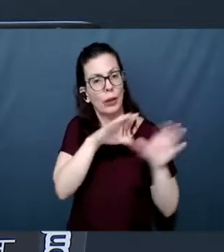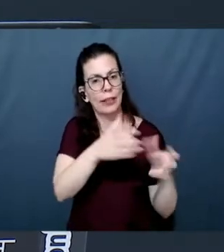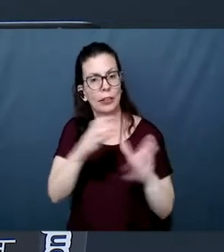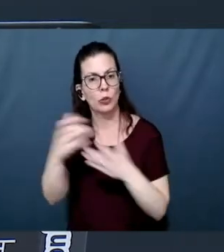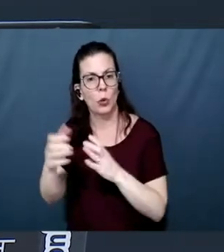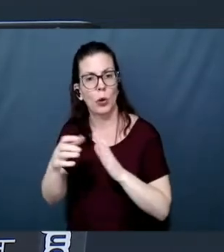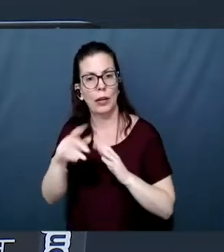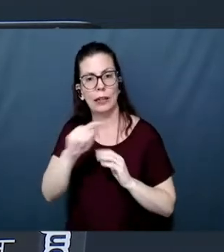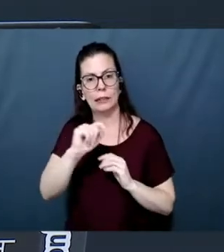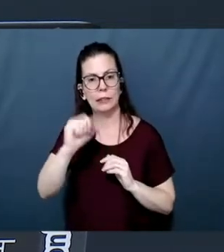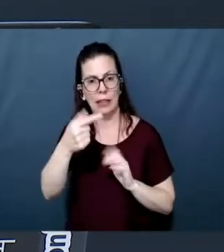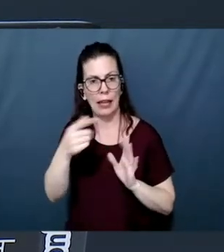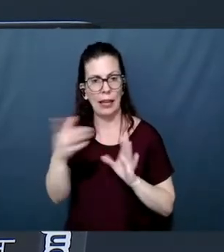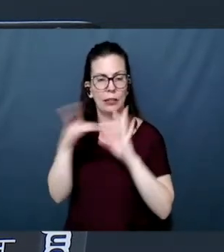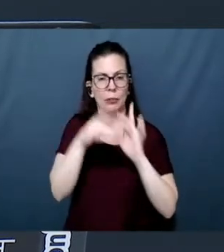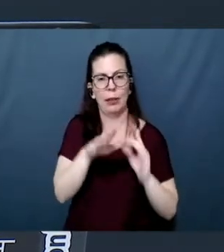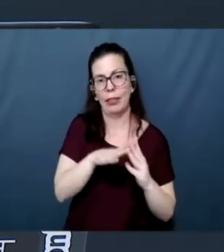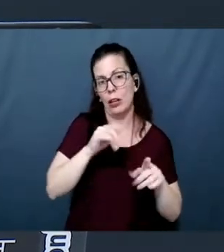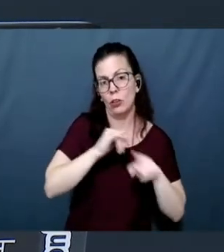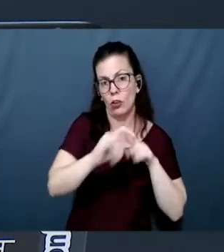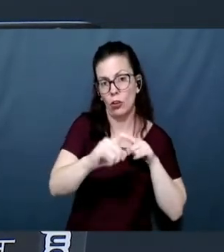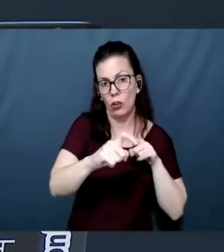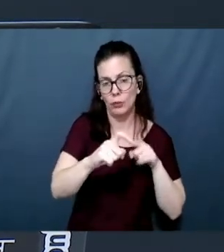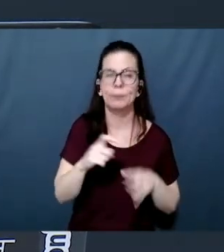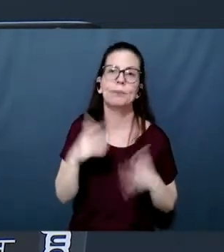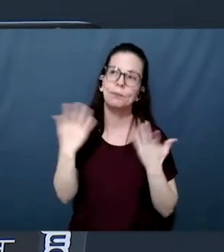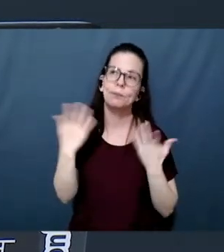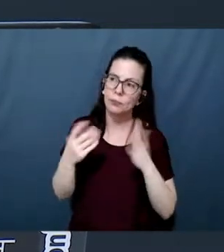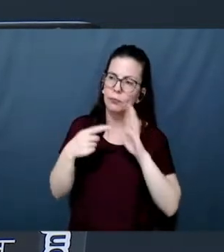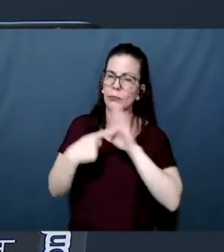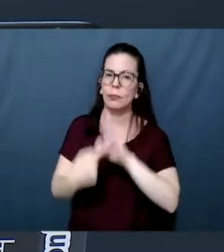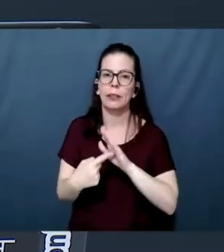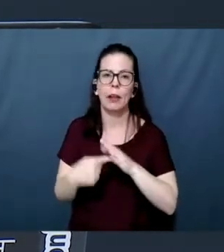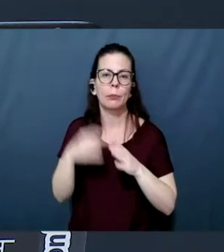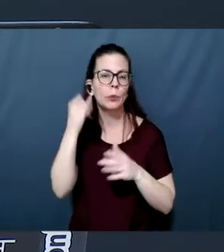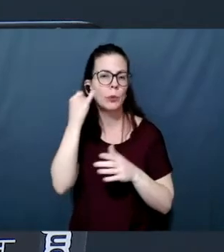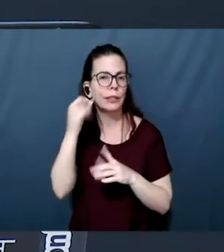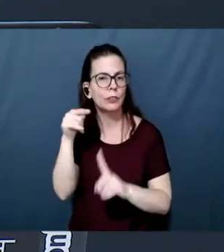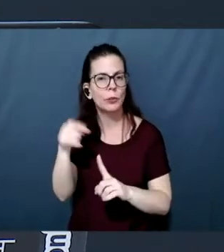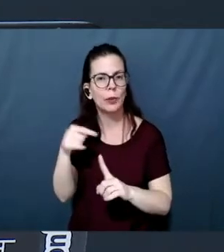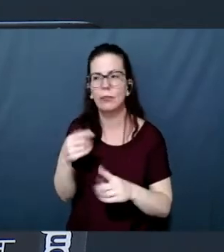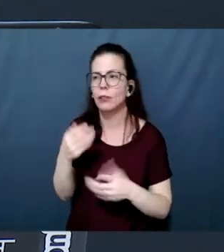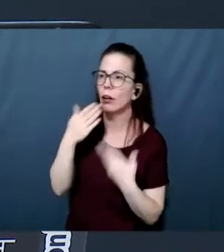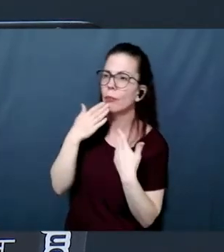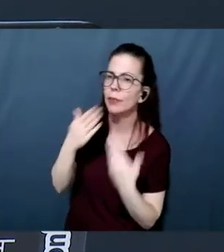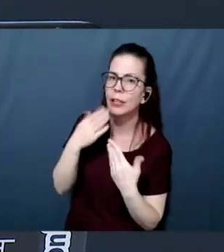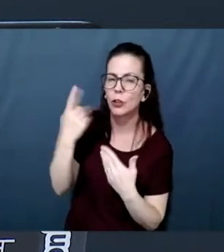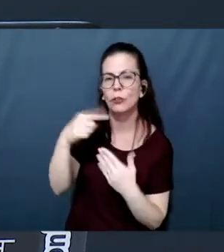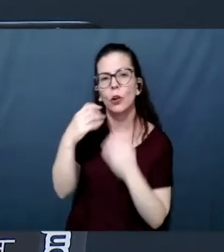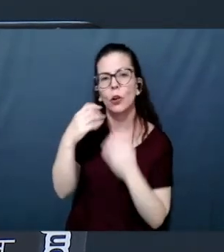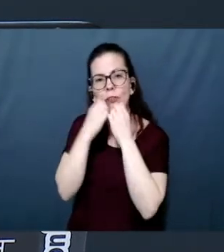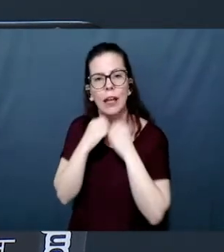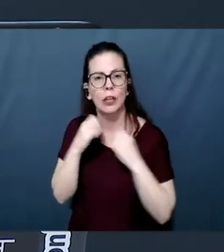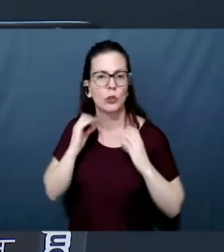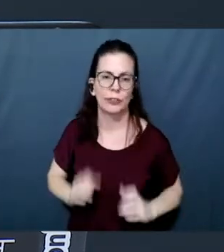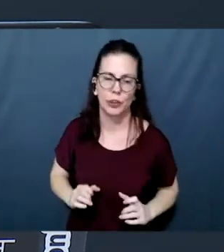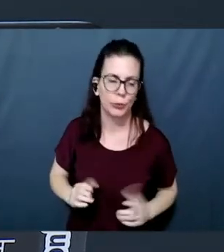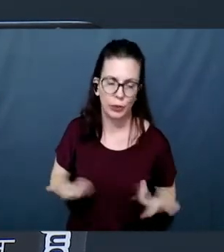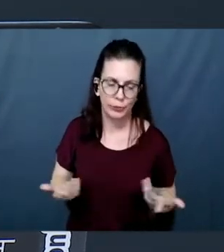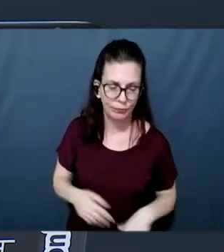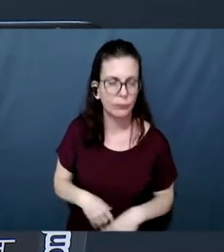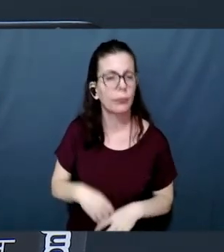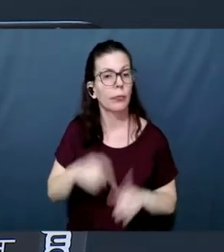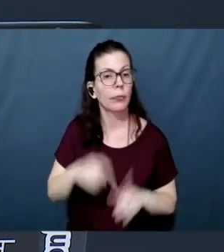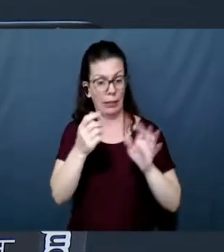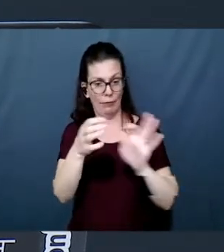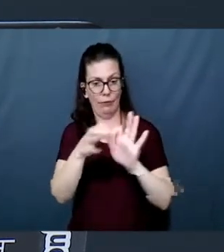that occurs. So for example, if you had the case of thank you for being a valued customer, right? You could actually have a phrase there that you could look